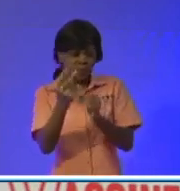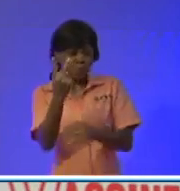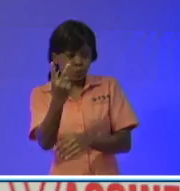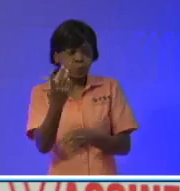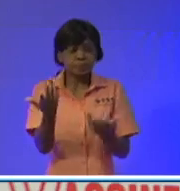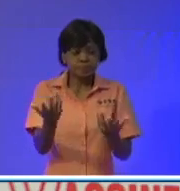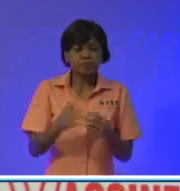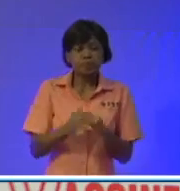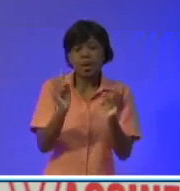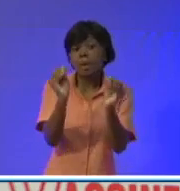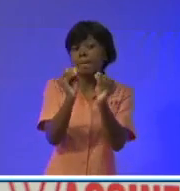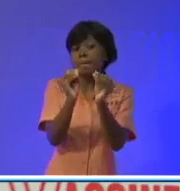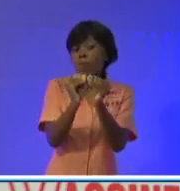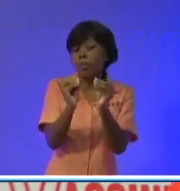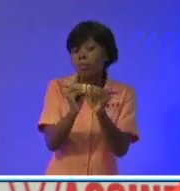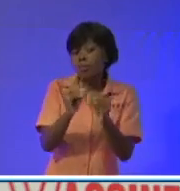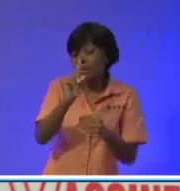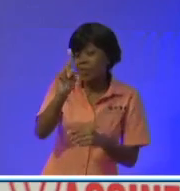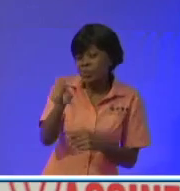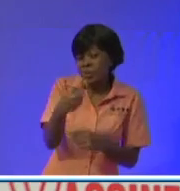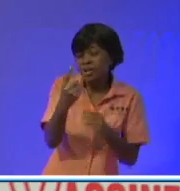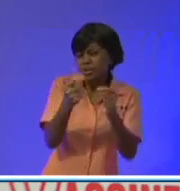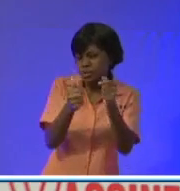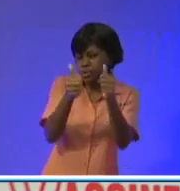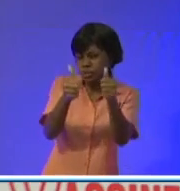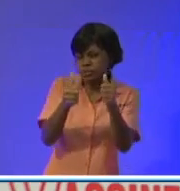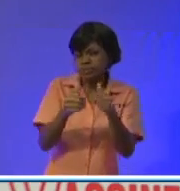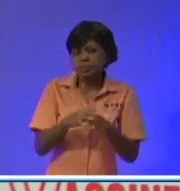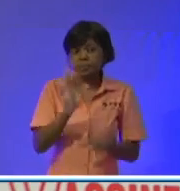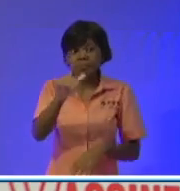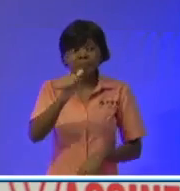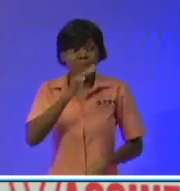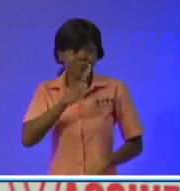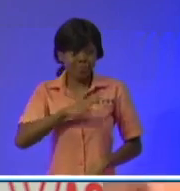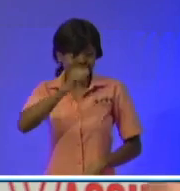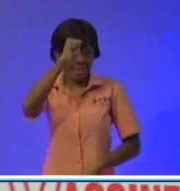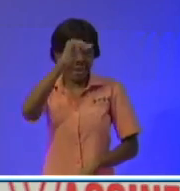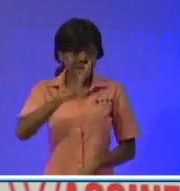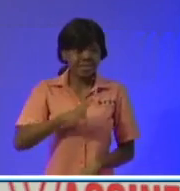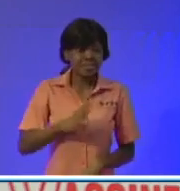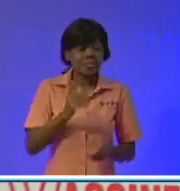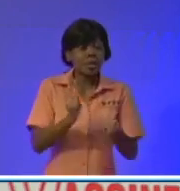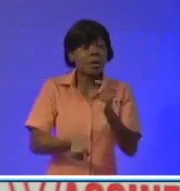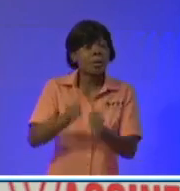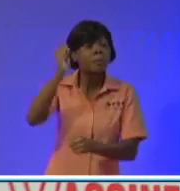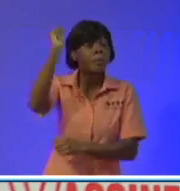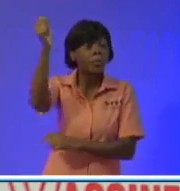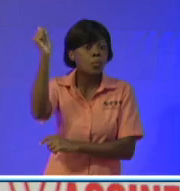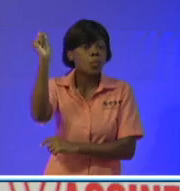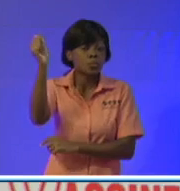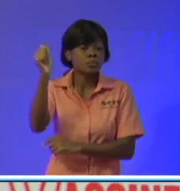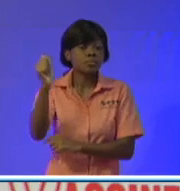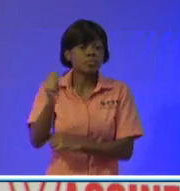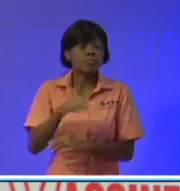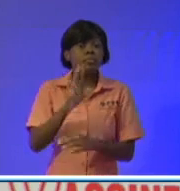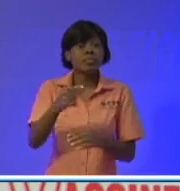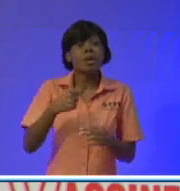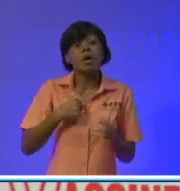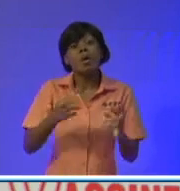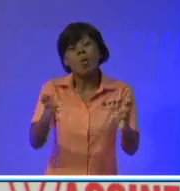Ladies and gentlemen of Trinidad and Tobago and the media, and I'm hoping the doctors can back me up on this.